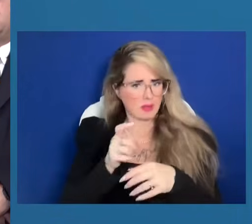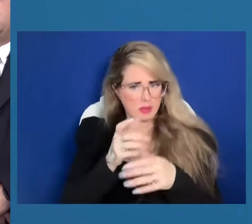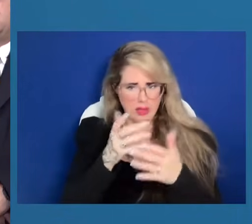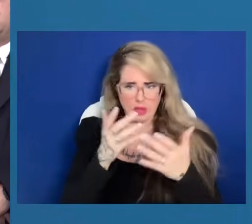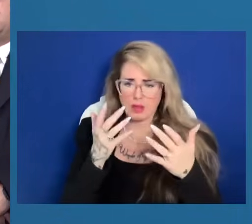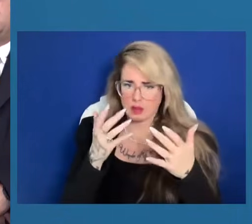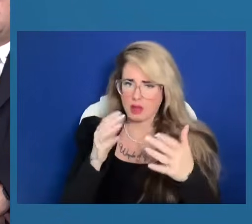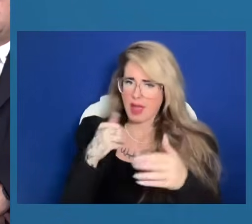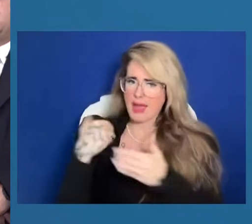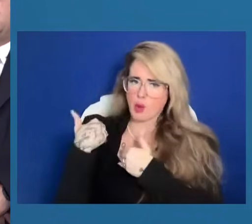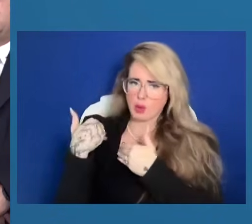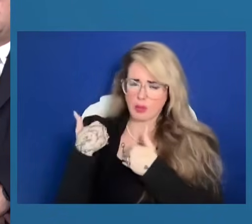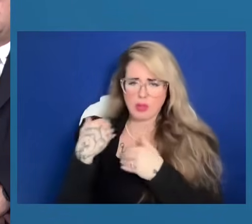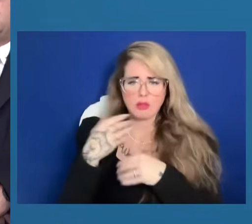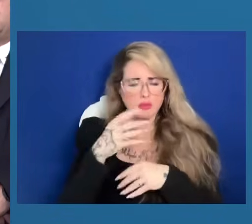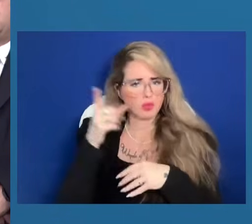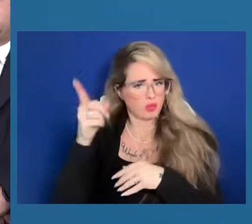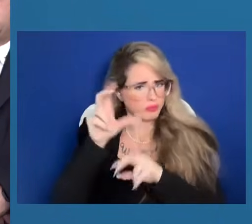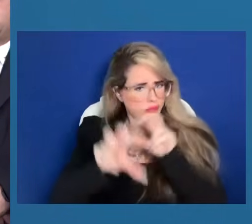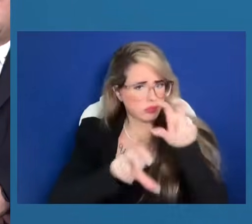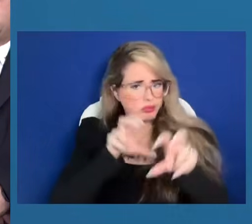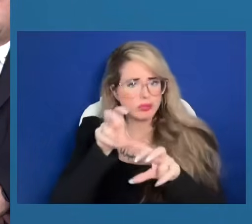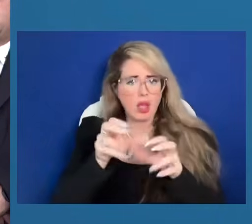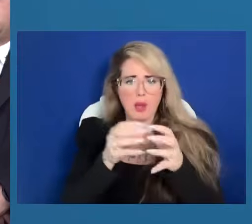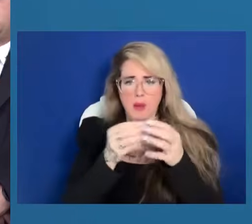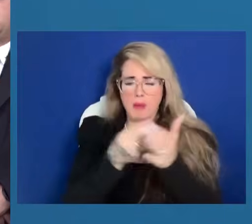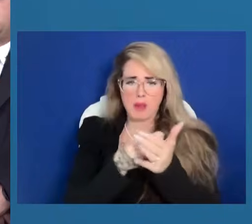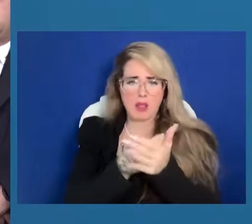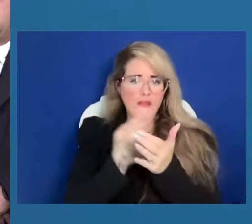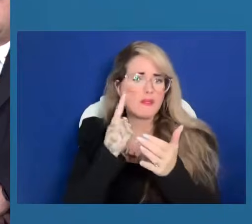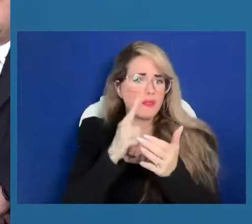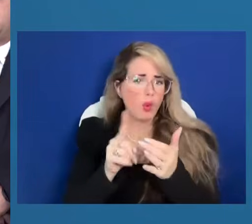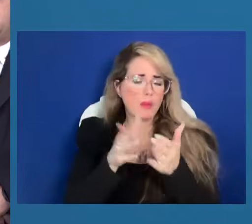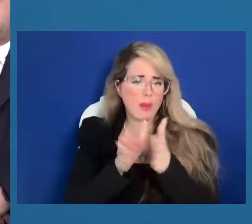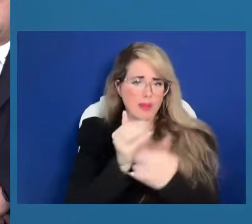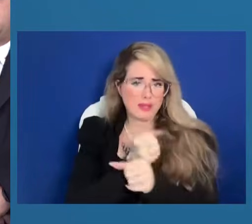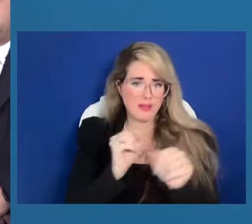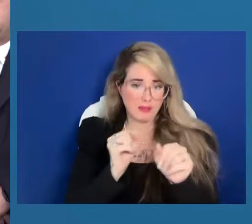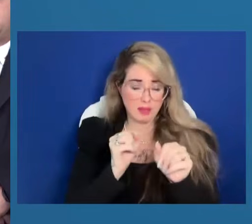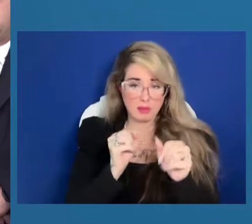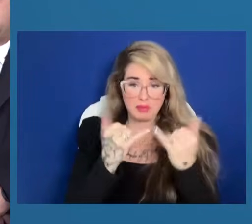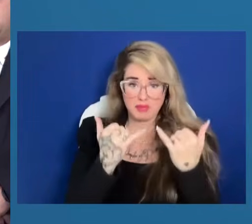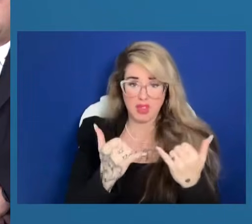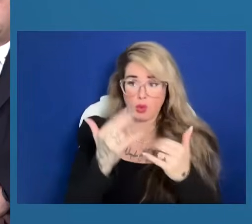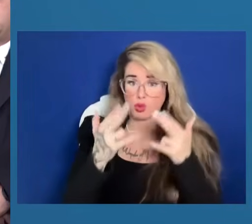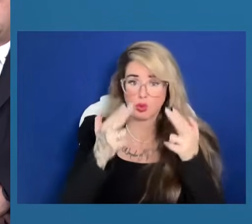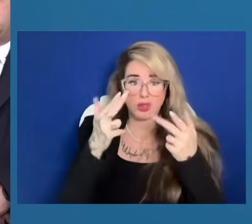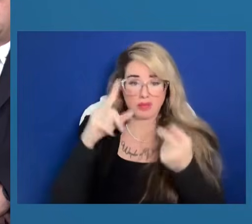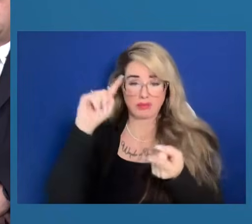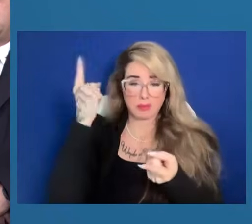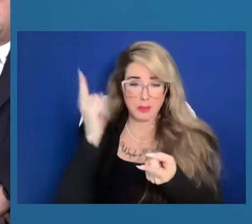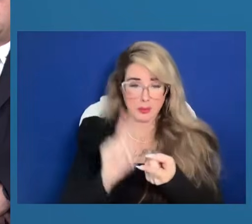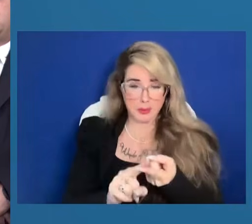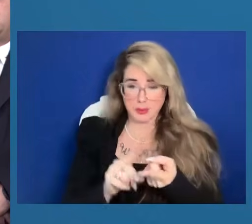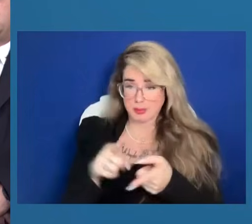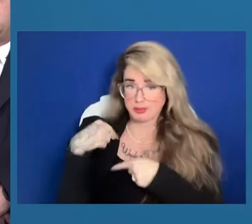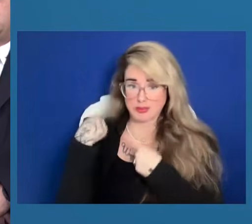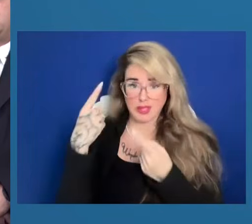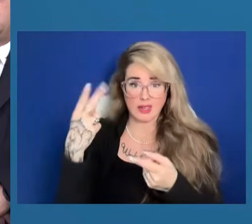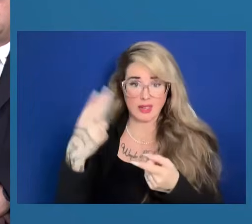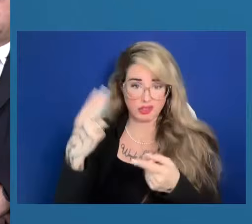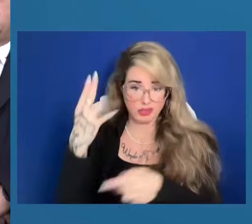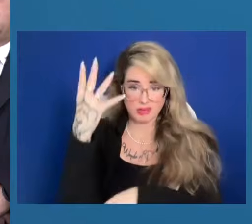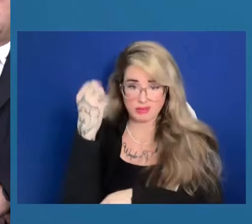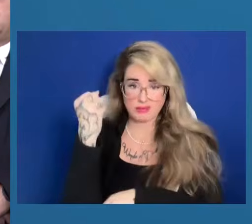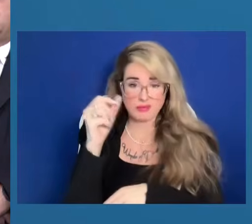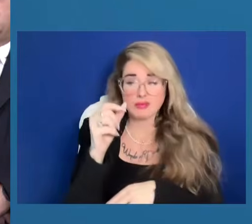safety since you've been governor. Under Governor Hochul, shootings in New York have fallen to the lowest level in recorded history in